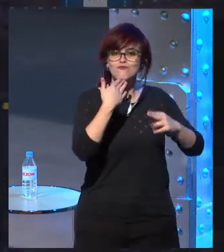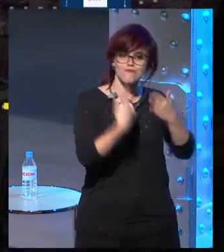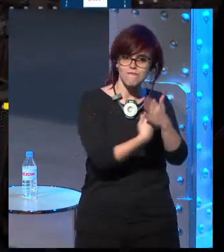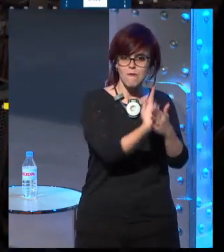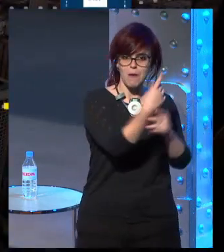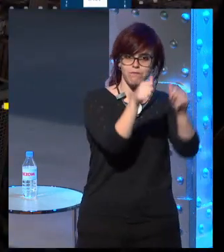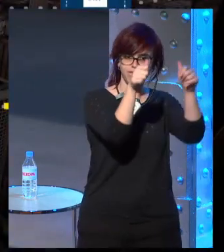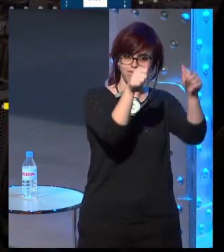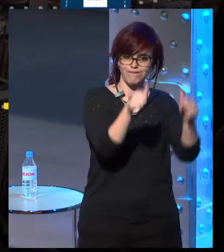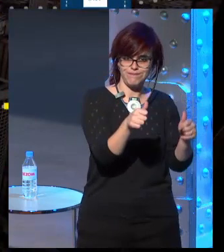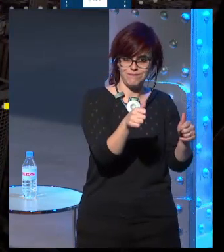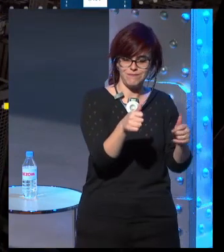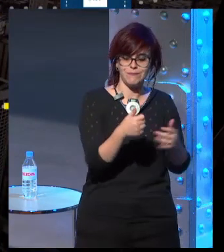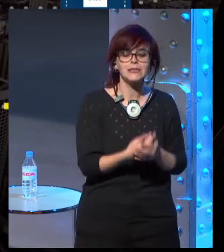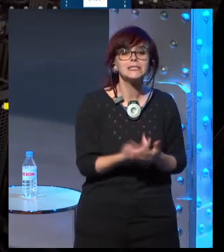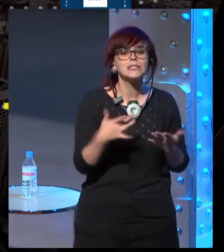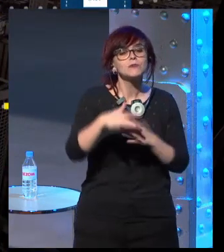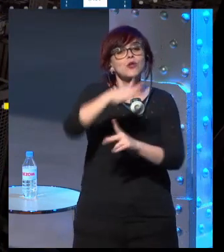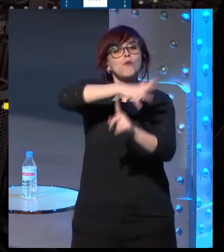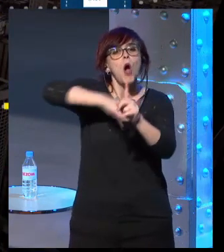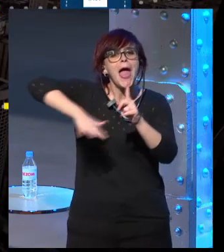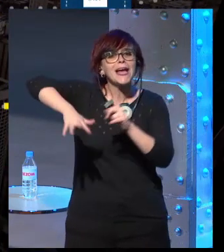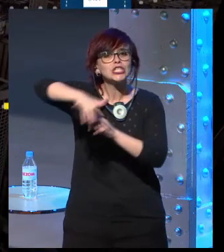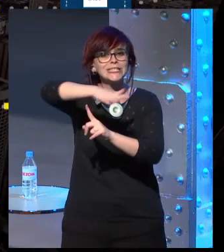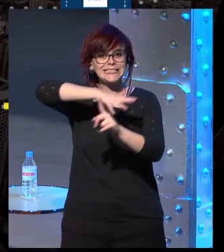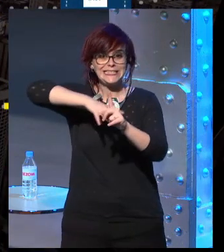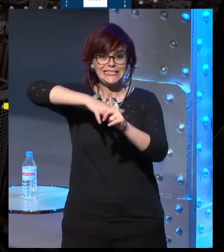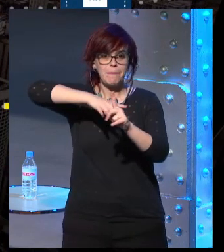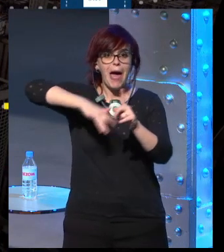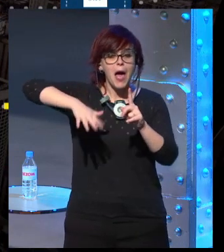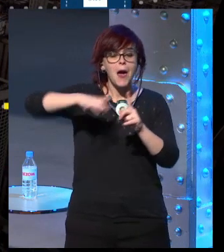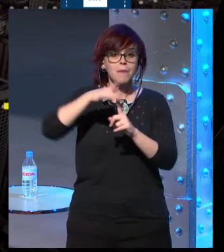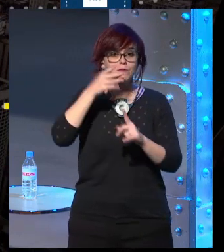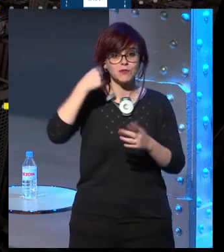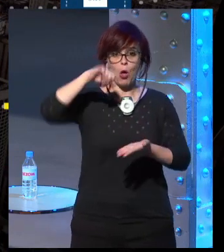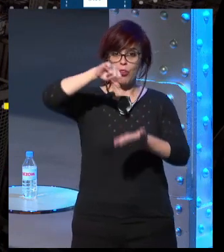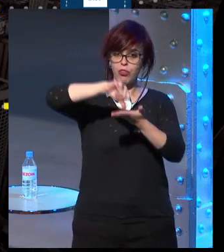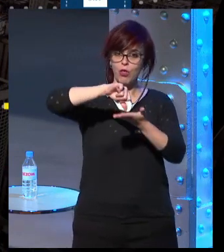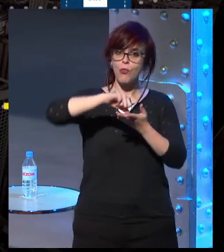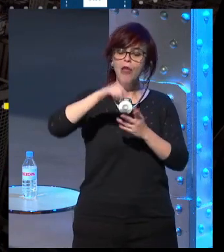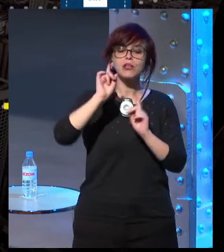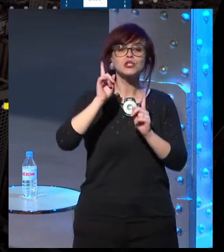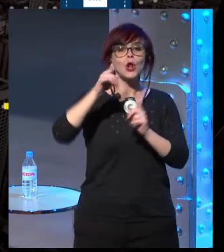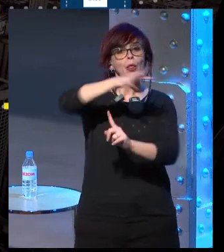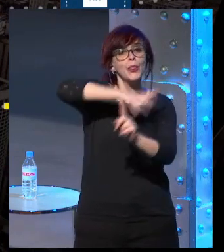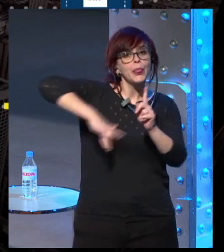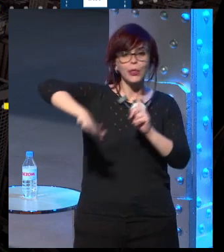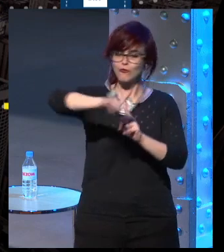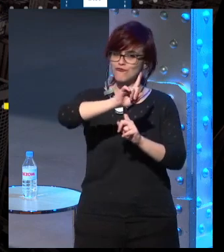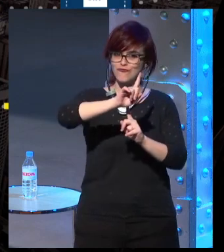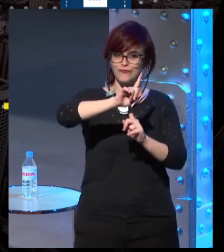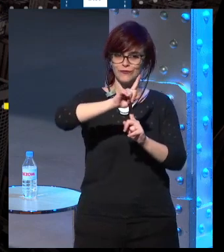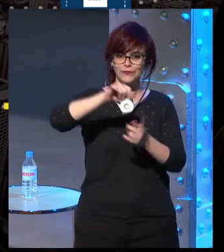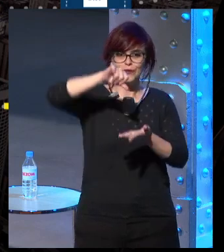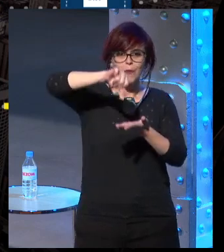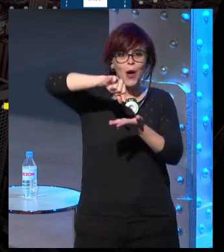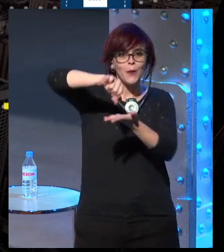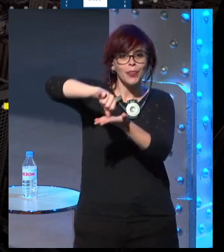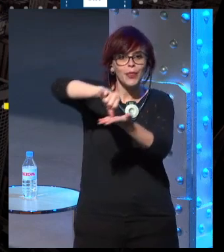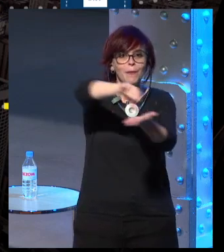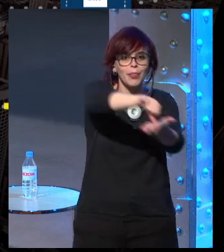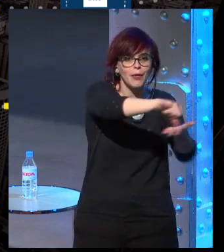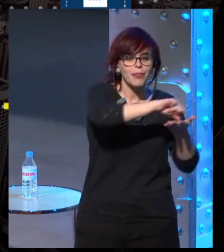and ecosystems in our cities. And I would say the one thing that we've probably learned more than anything,